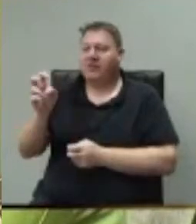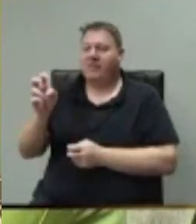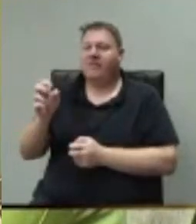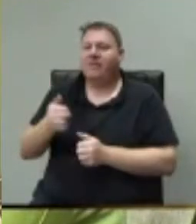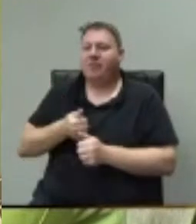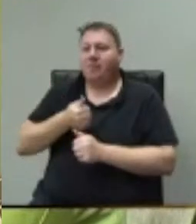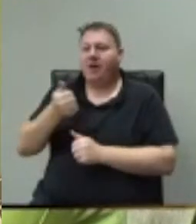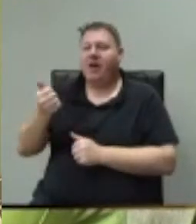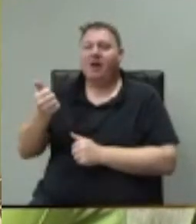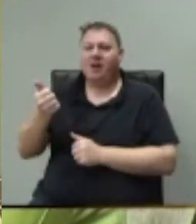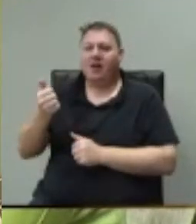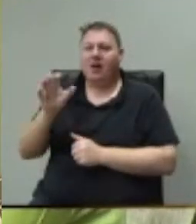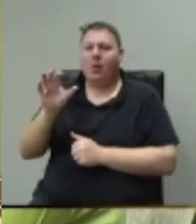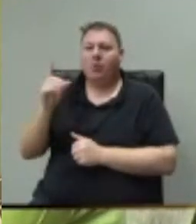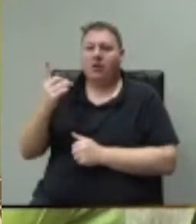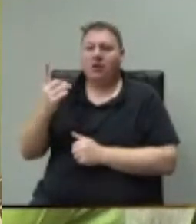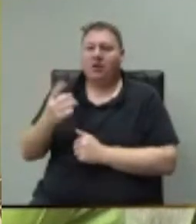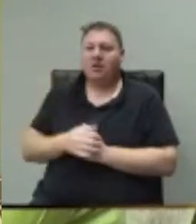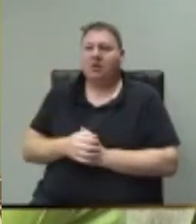to Gauteng.